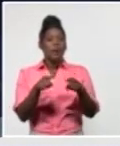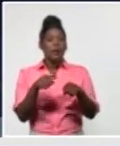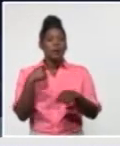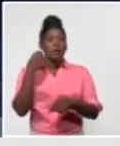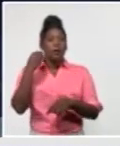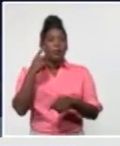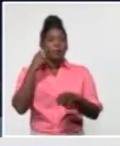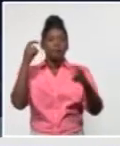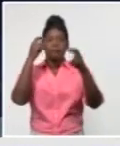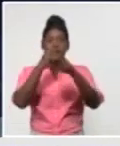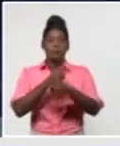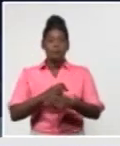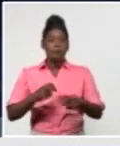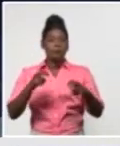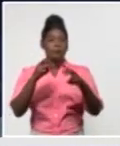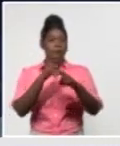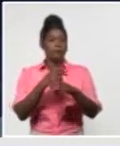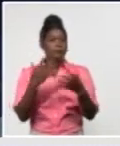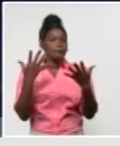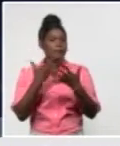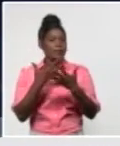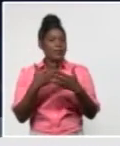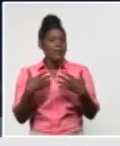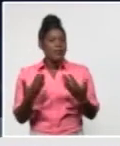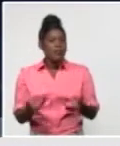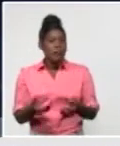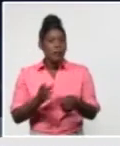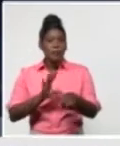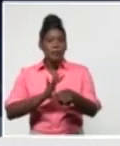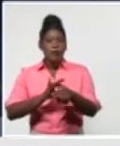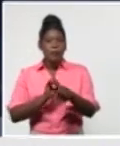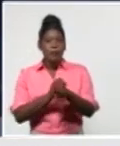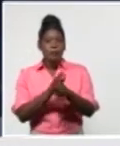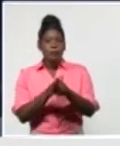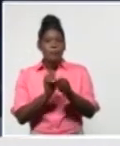confirmed case contact.